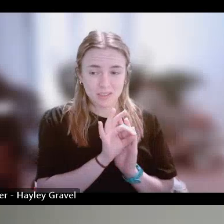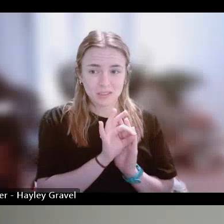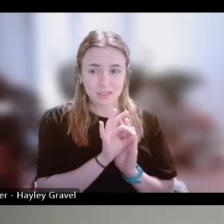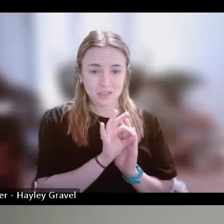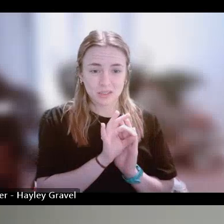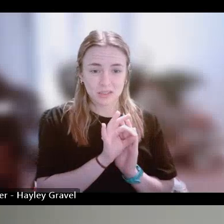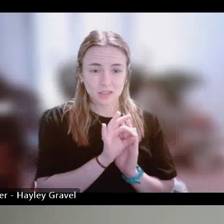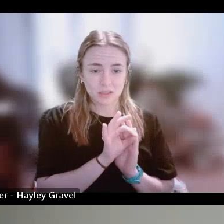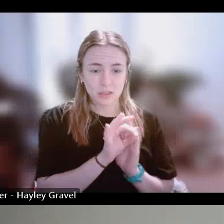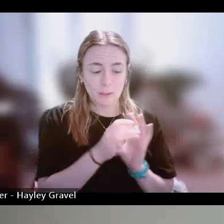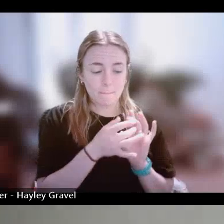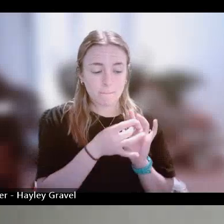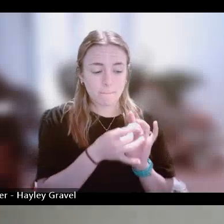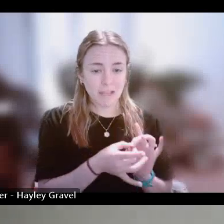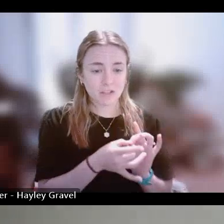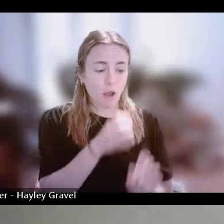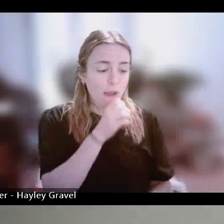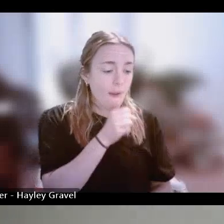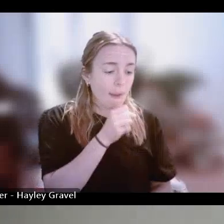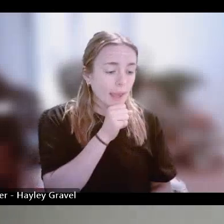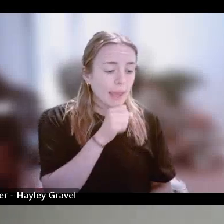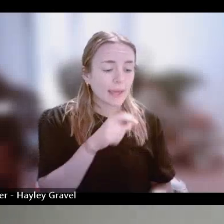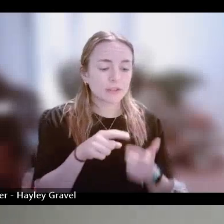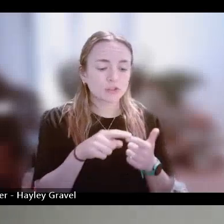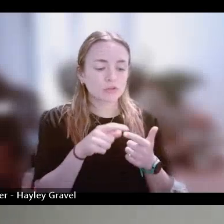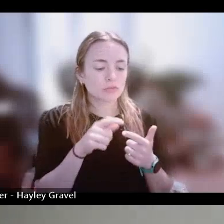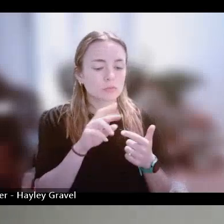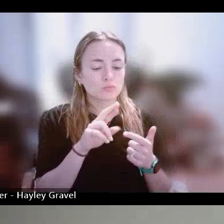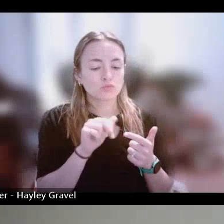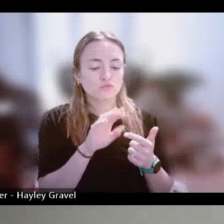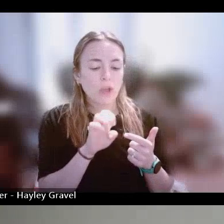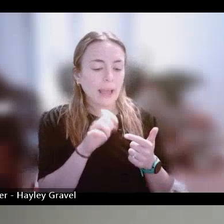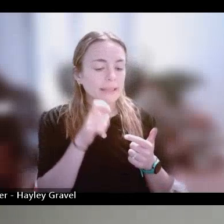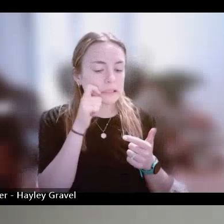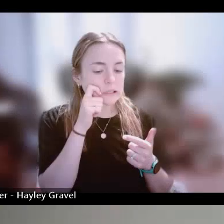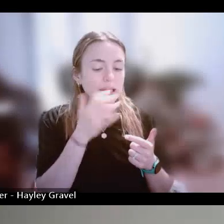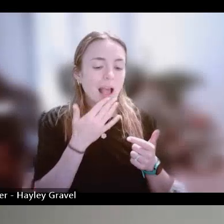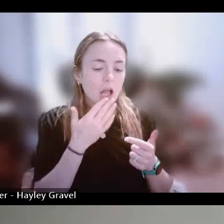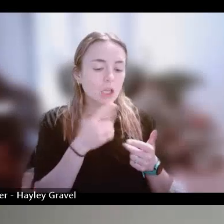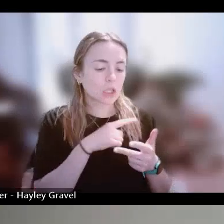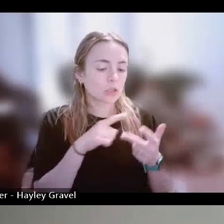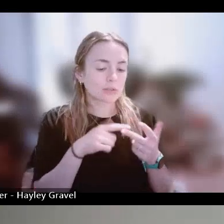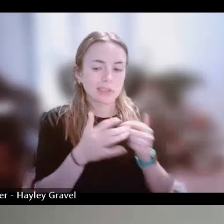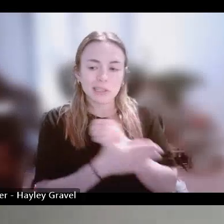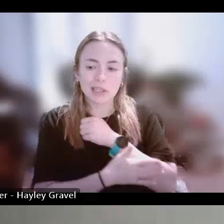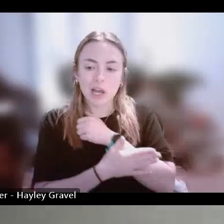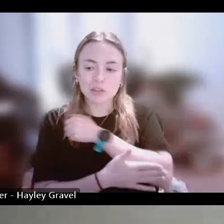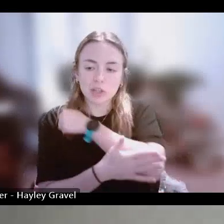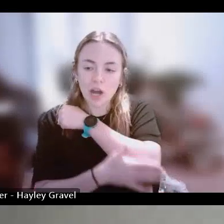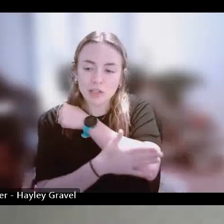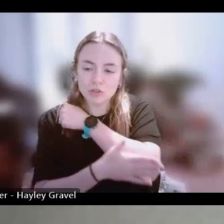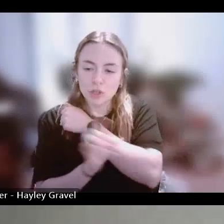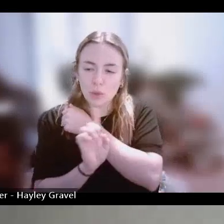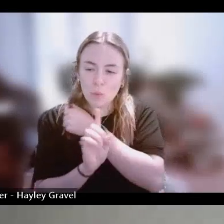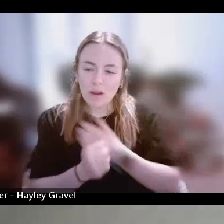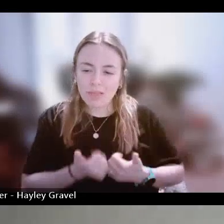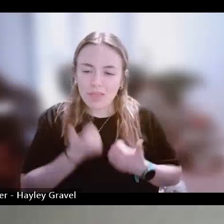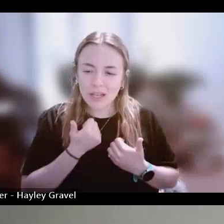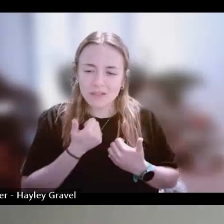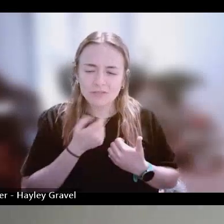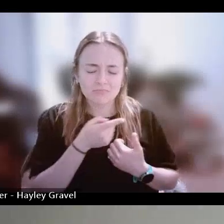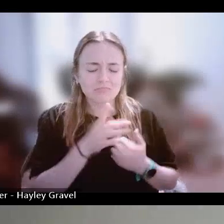is it based on age, based on race, based on parts of the country? A lot.